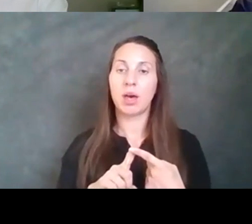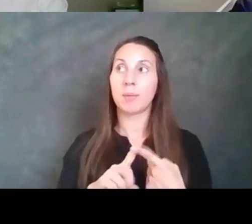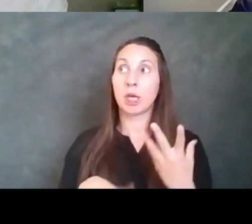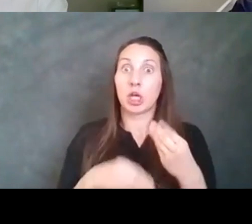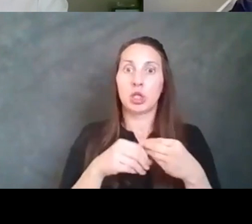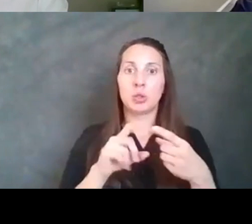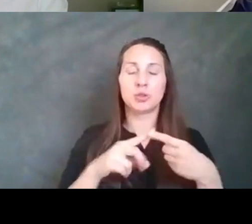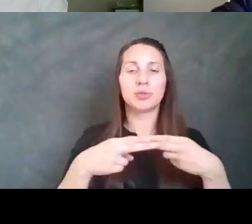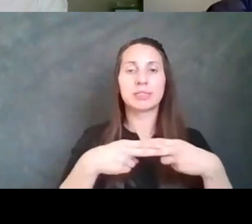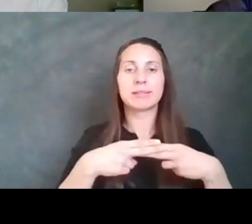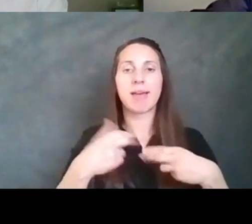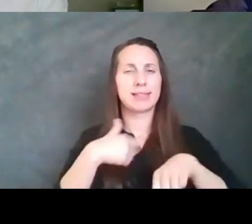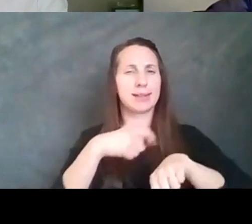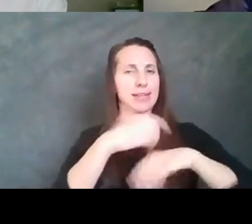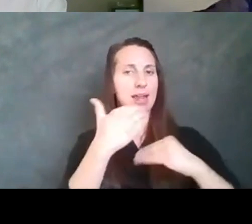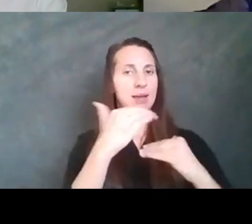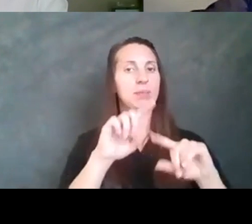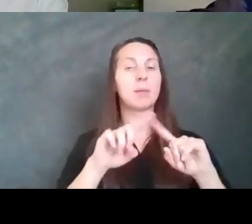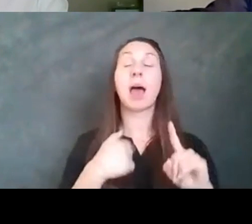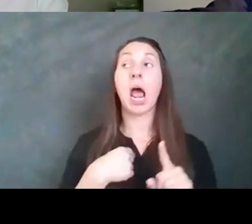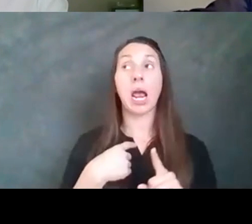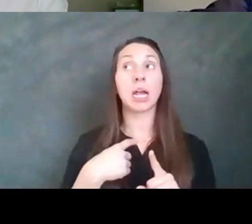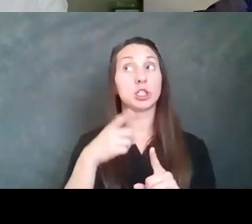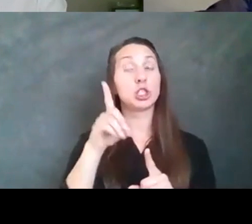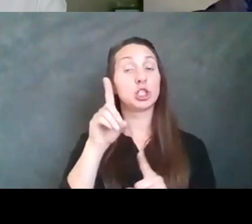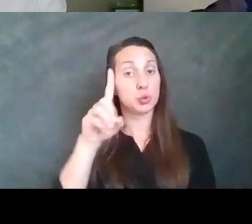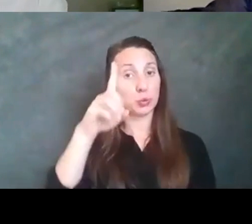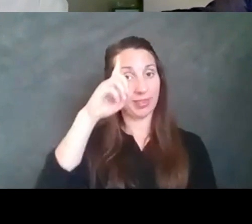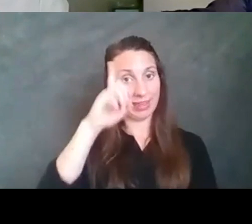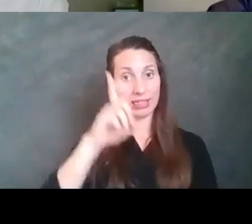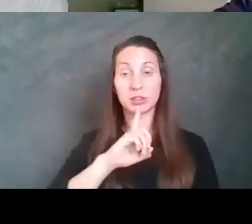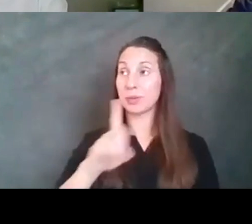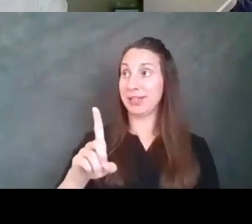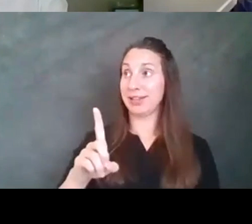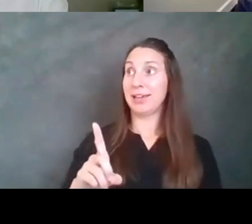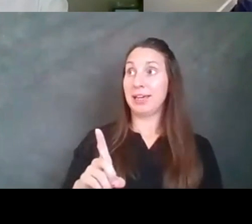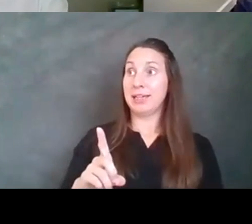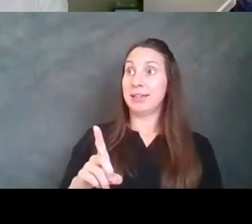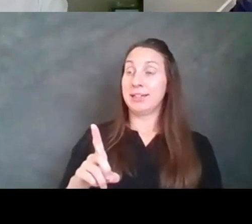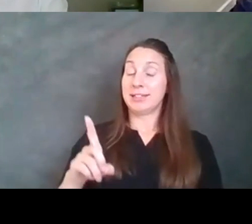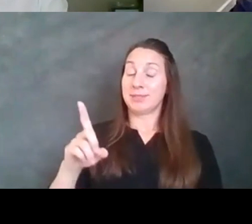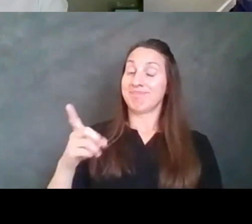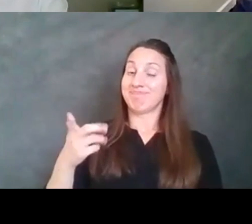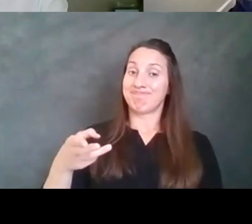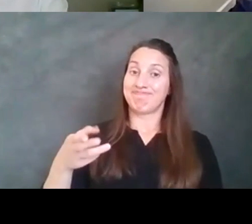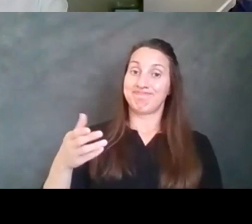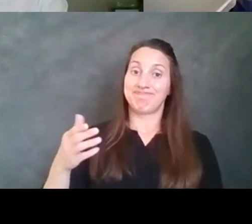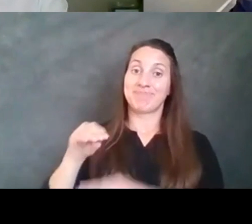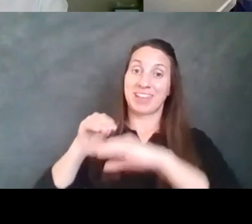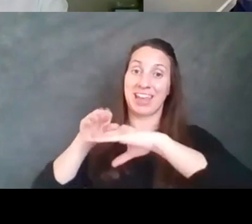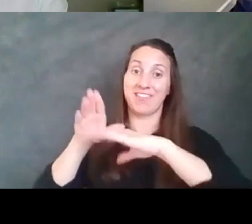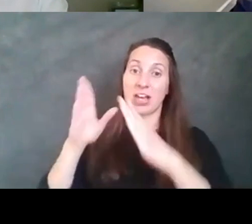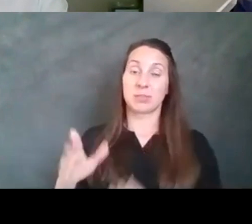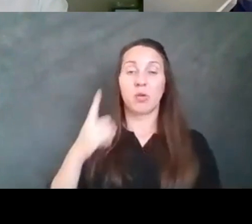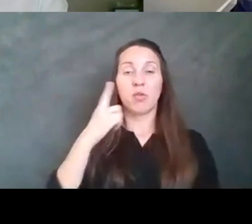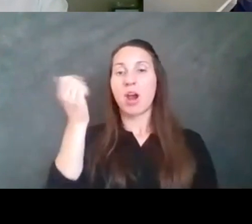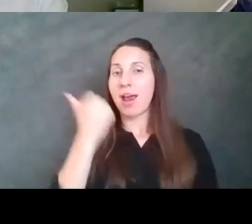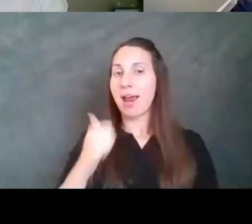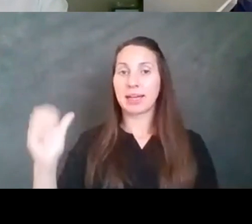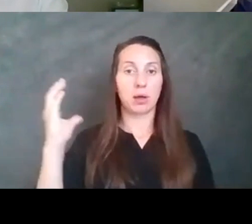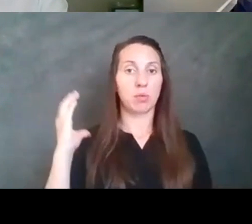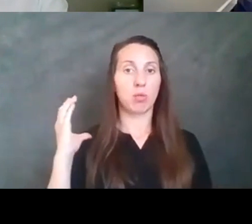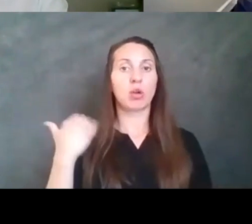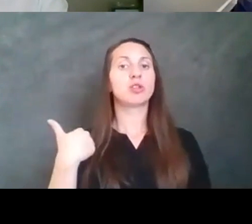I think that it's highly advisable for any employer to have a policy and procedure in place for how